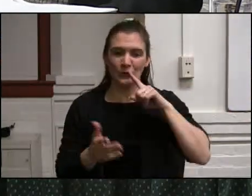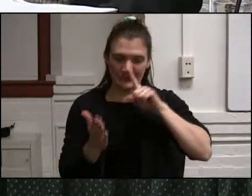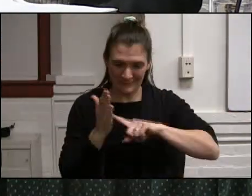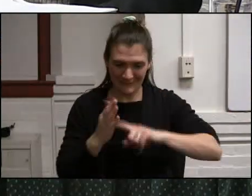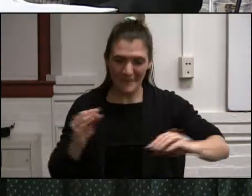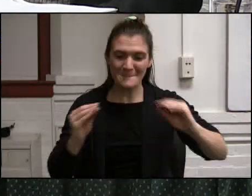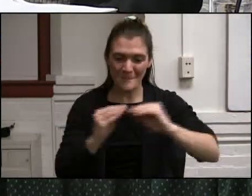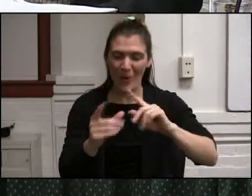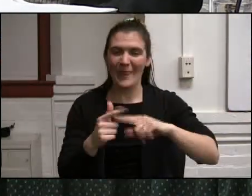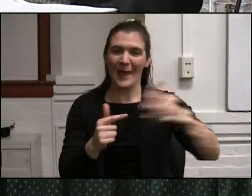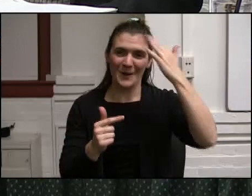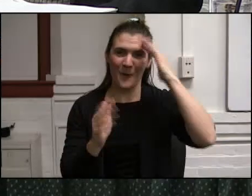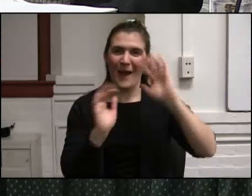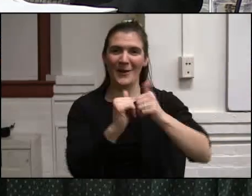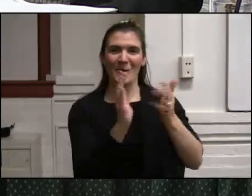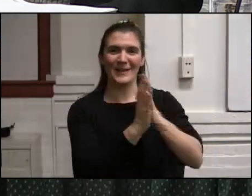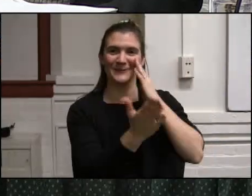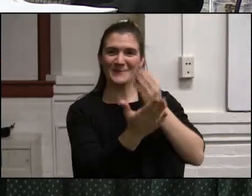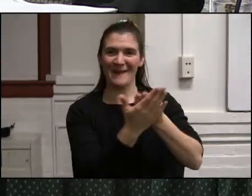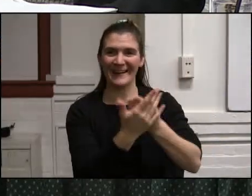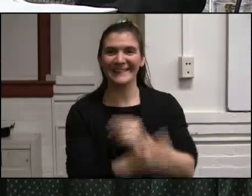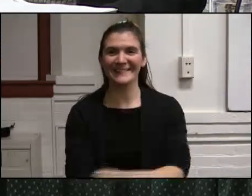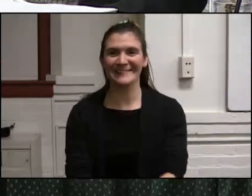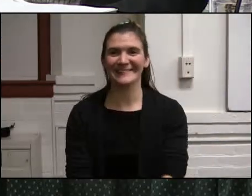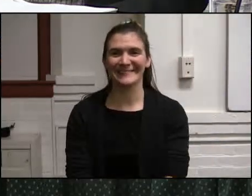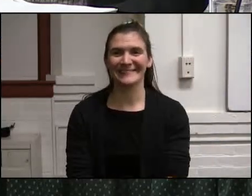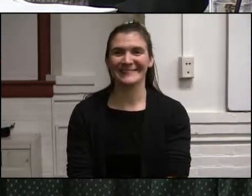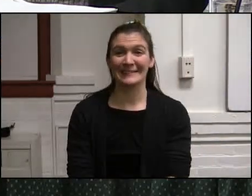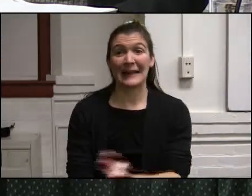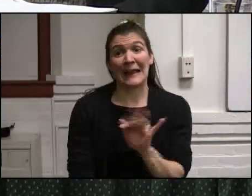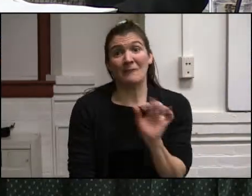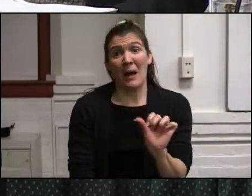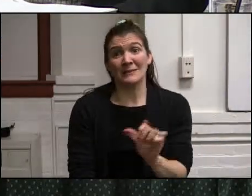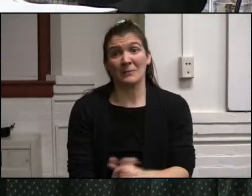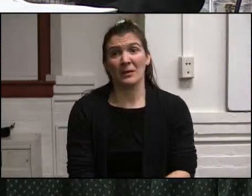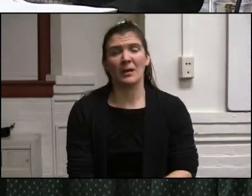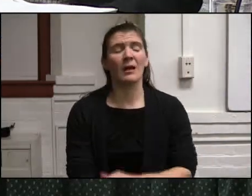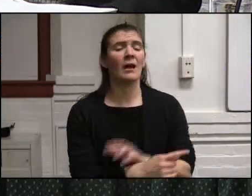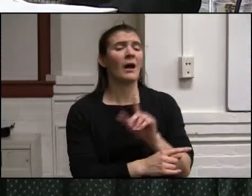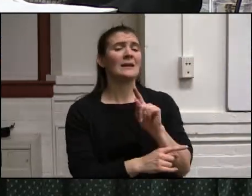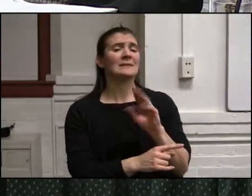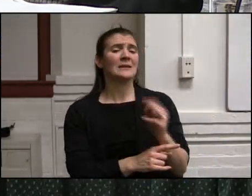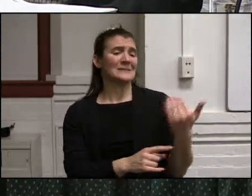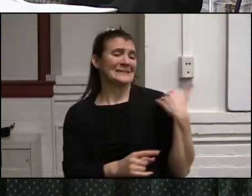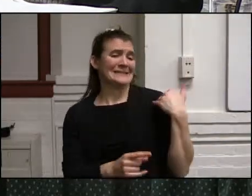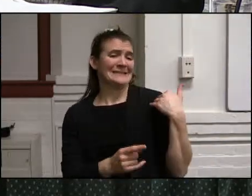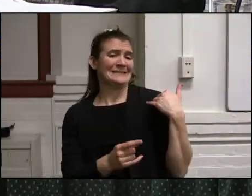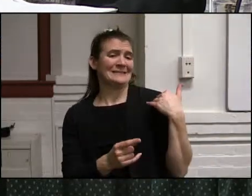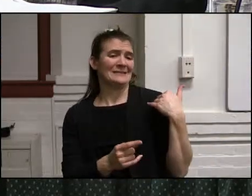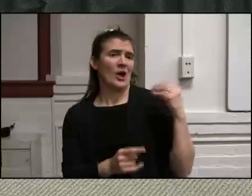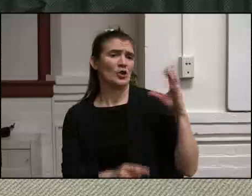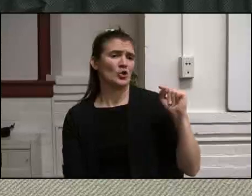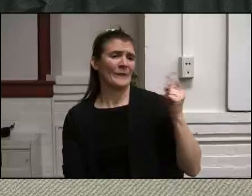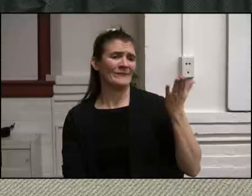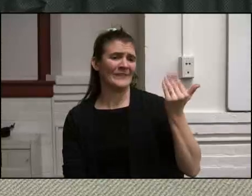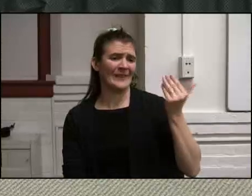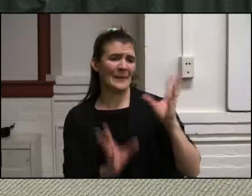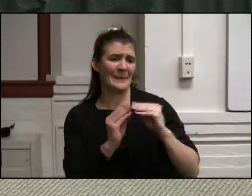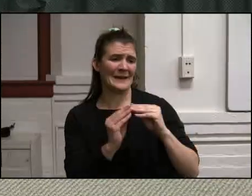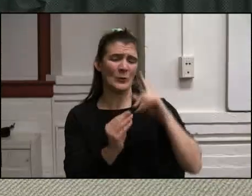before we're done with the budget, if possible. If you recall, at the last meeting, I think it was October